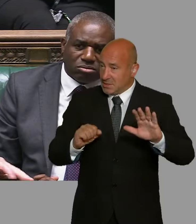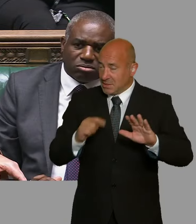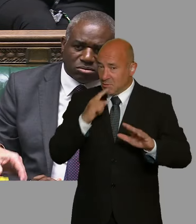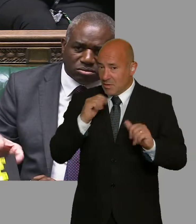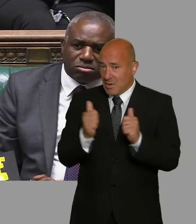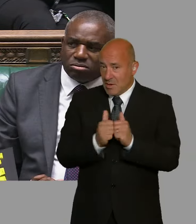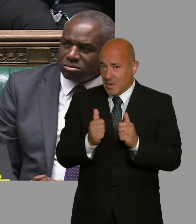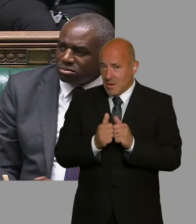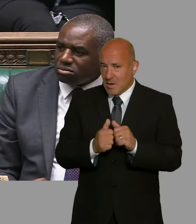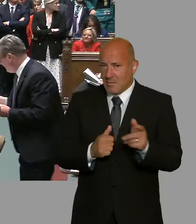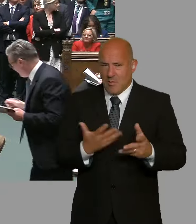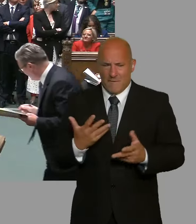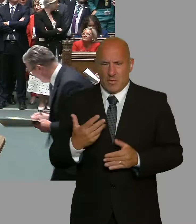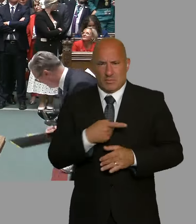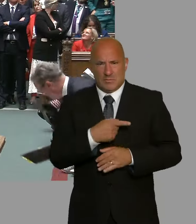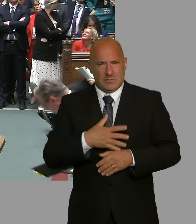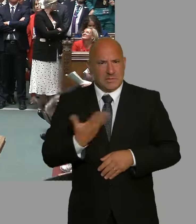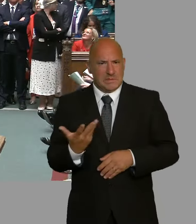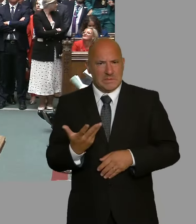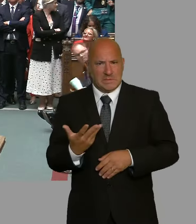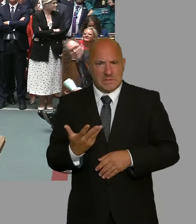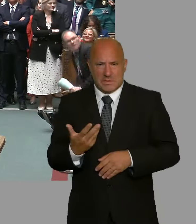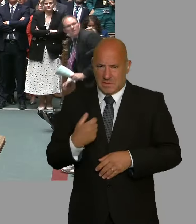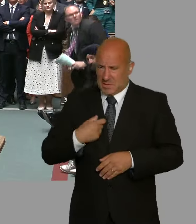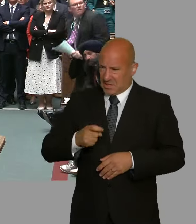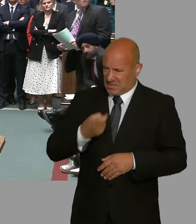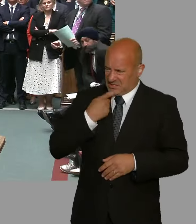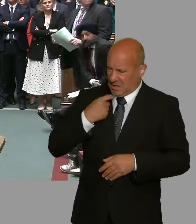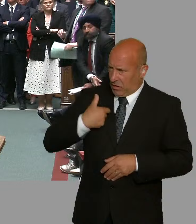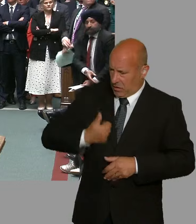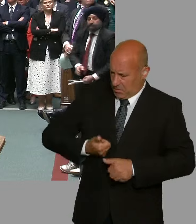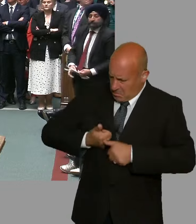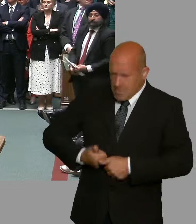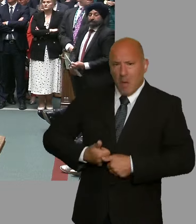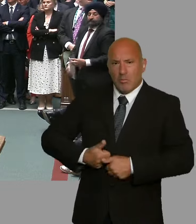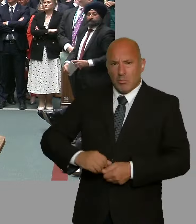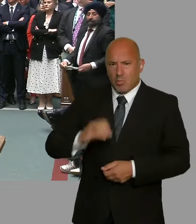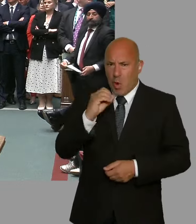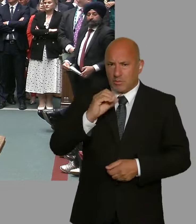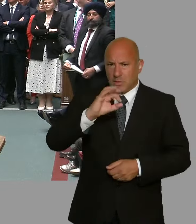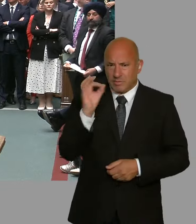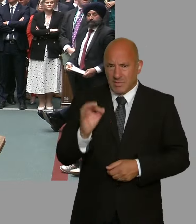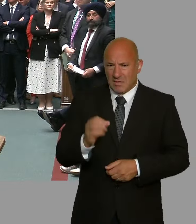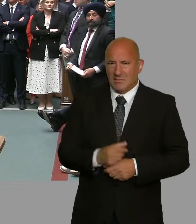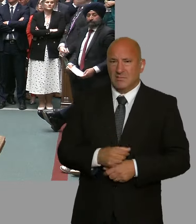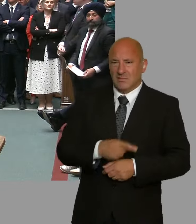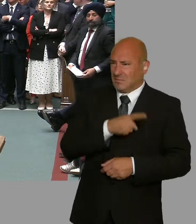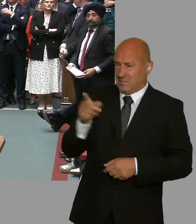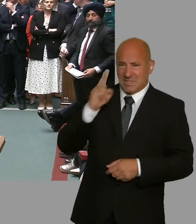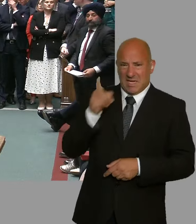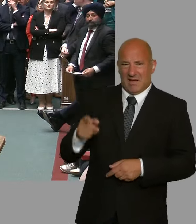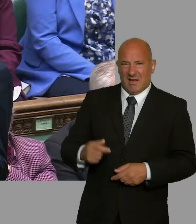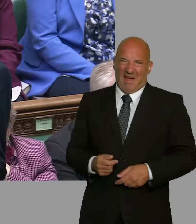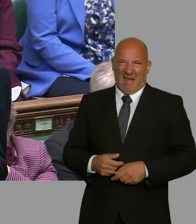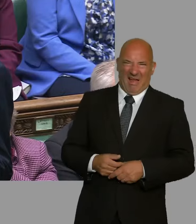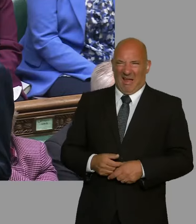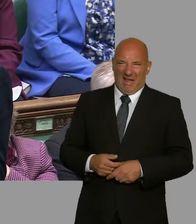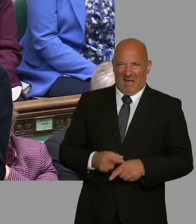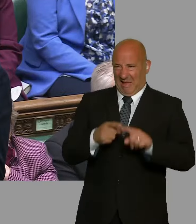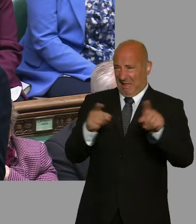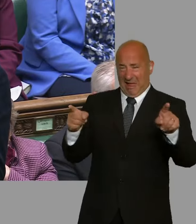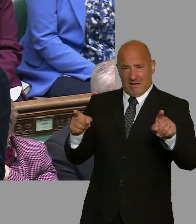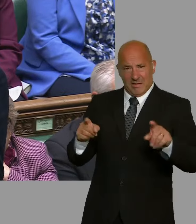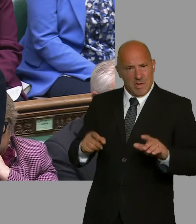House, and that's a big part of the problem. Red David. Well, Mr. Speaker, I had hoped the Prime Minister would be now beginning to see the sort of man